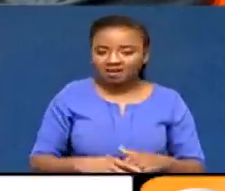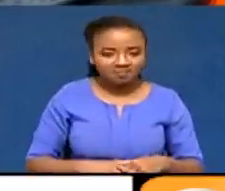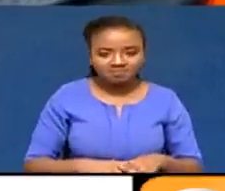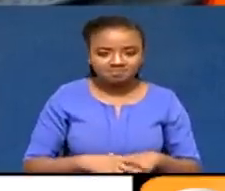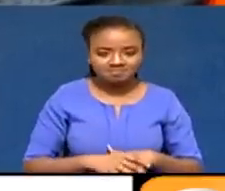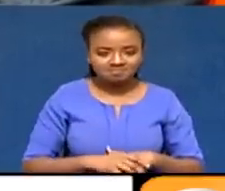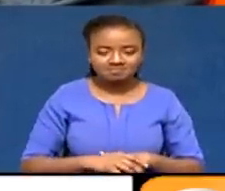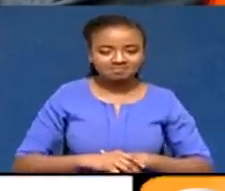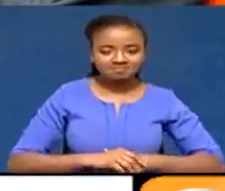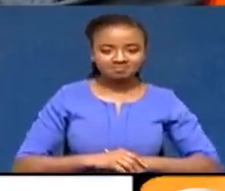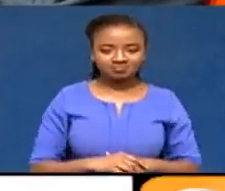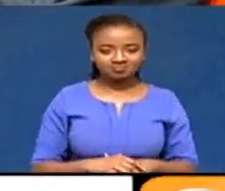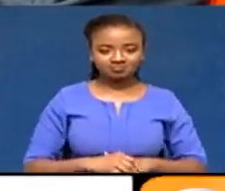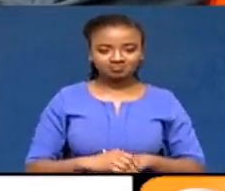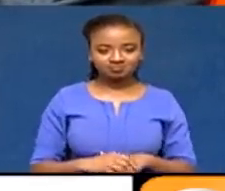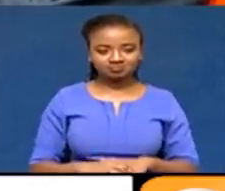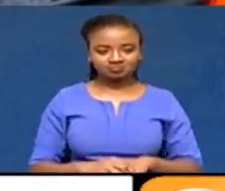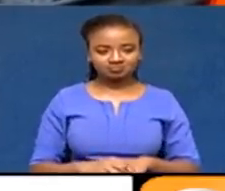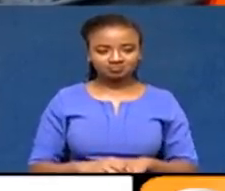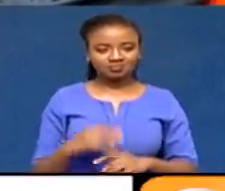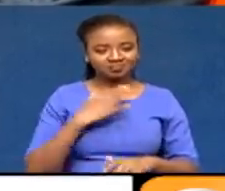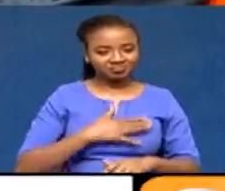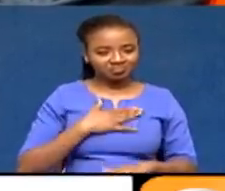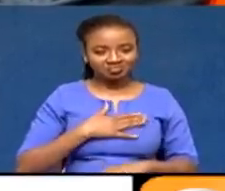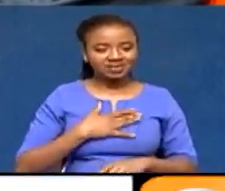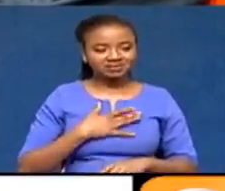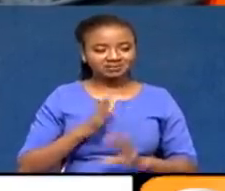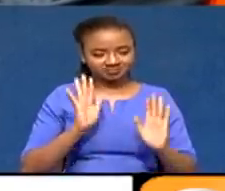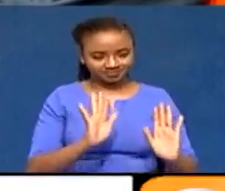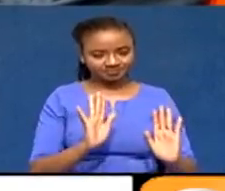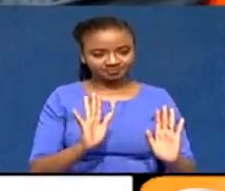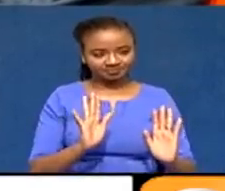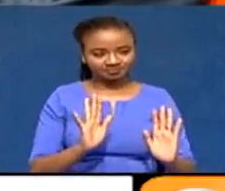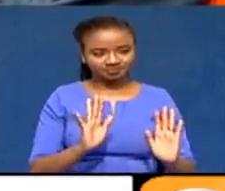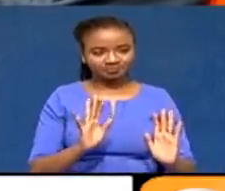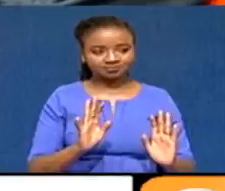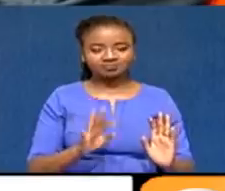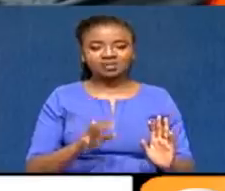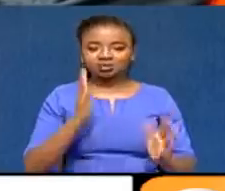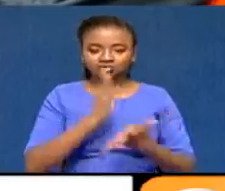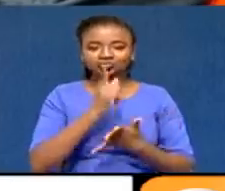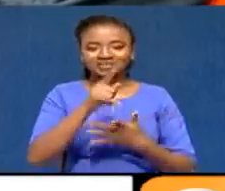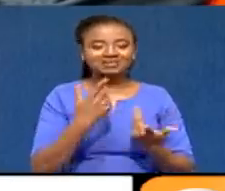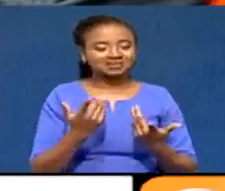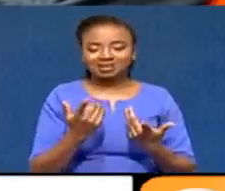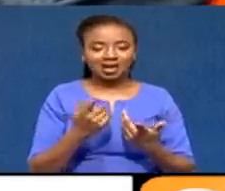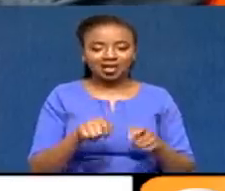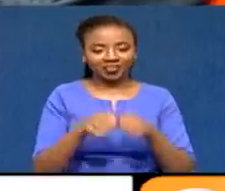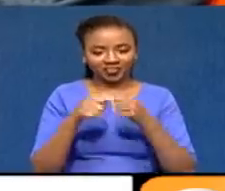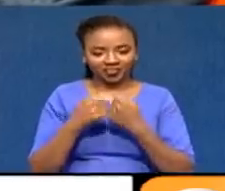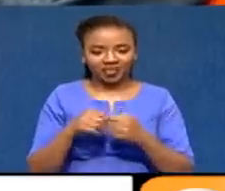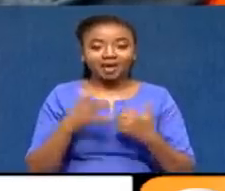him. I don't want to use the word I almost used, but let me say that to me is simplistic.